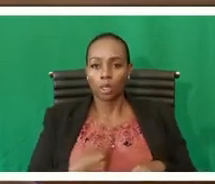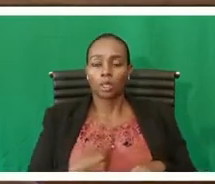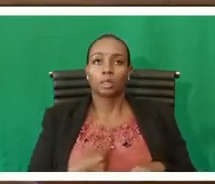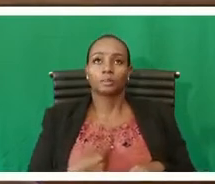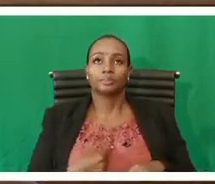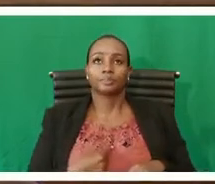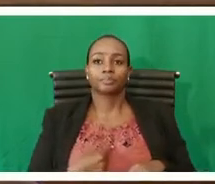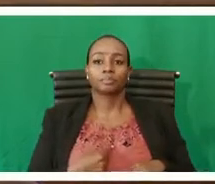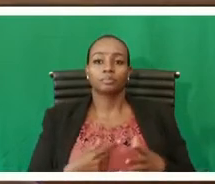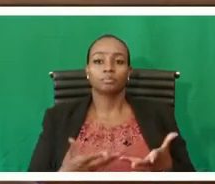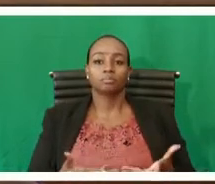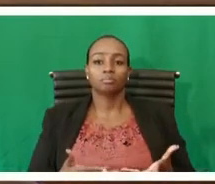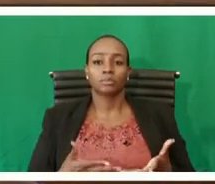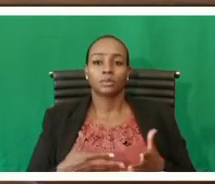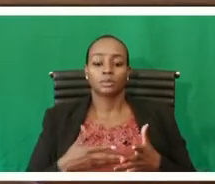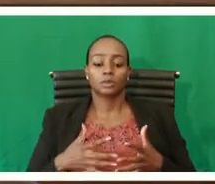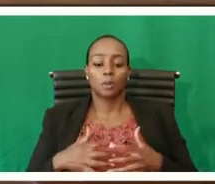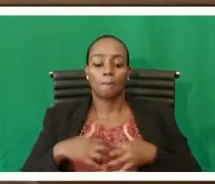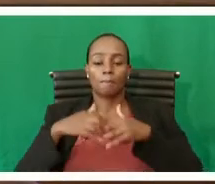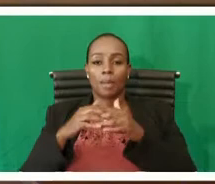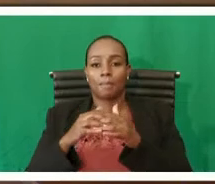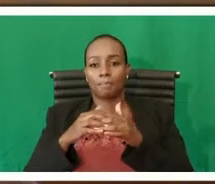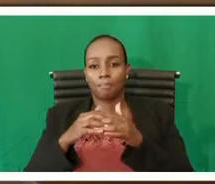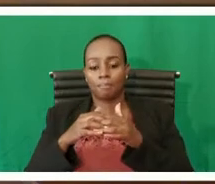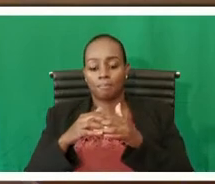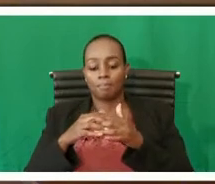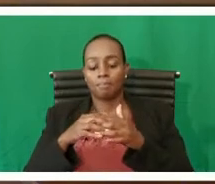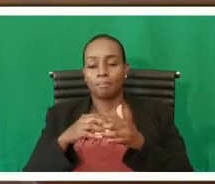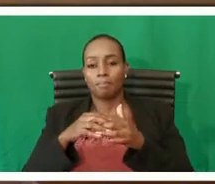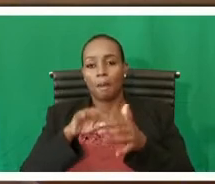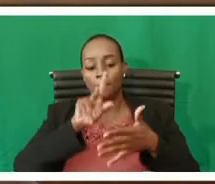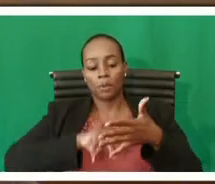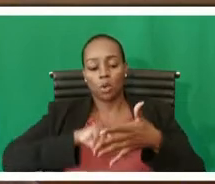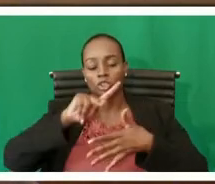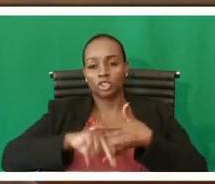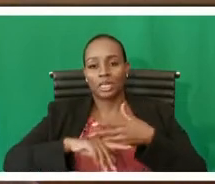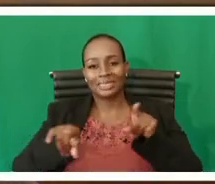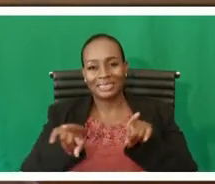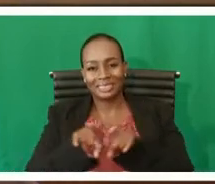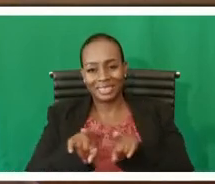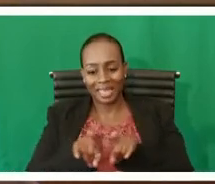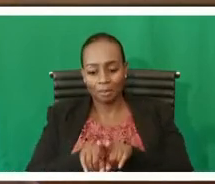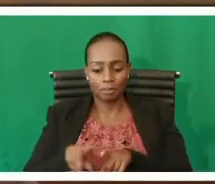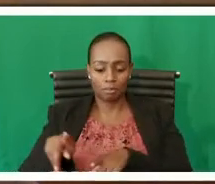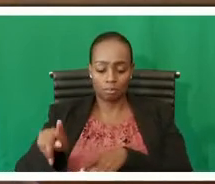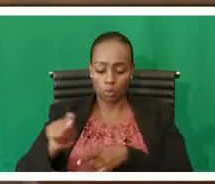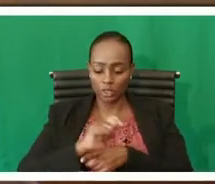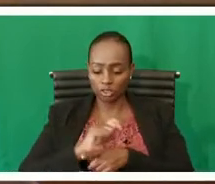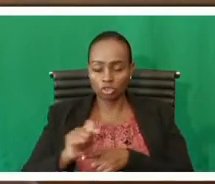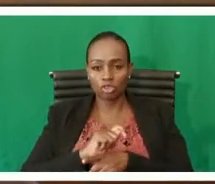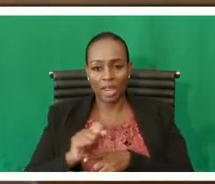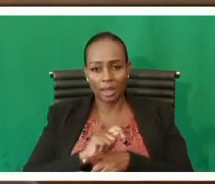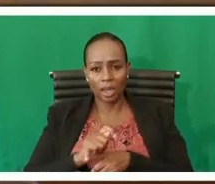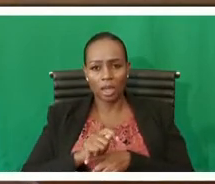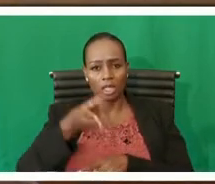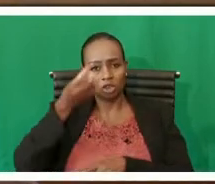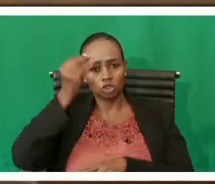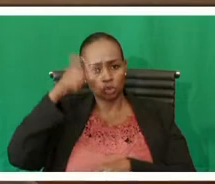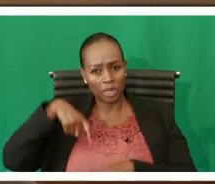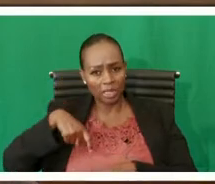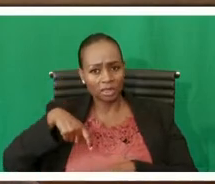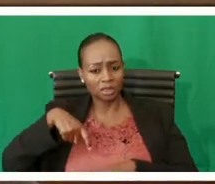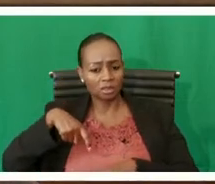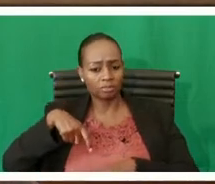artificial intelligence program with Microsoft and Kijima. We have trained 18 young people in artificial